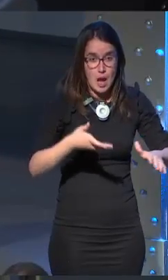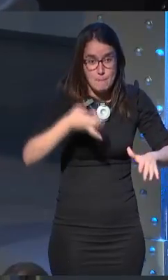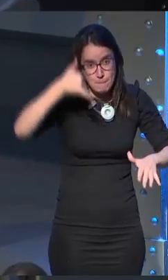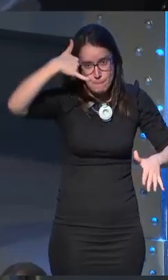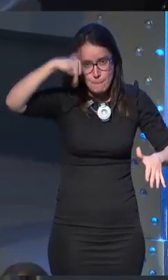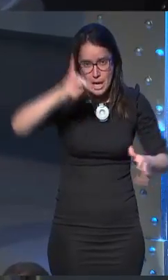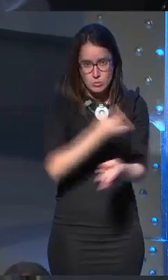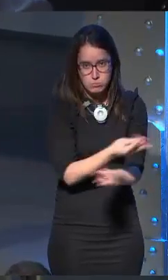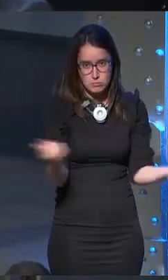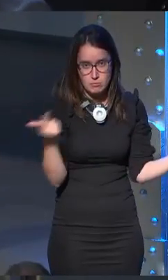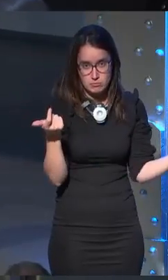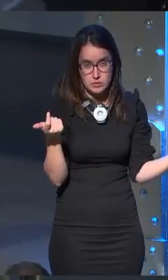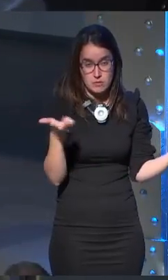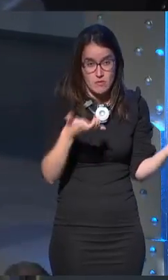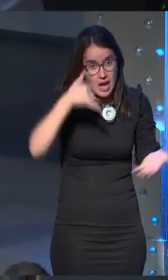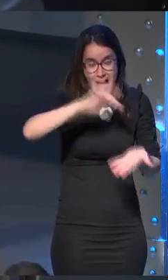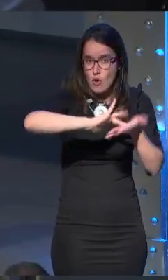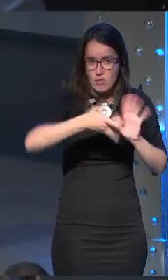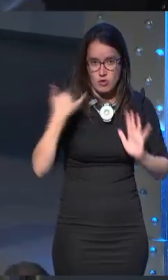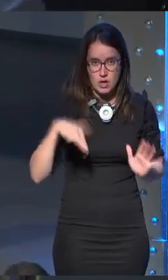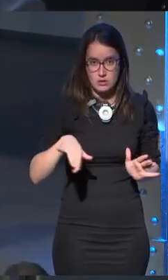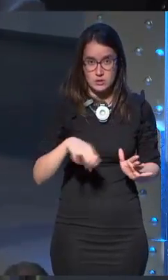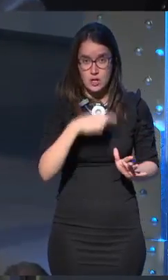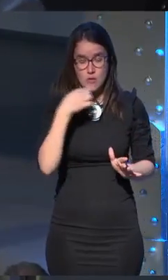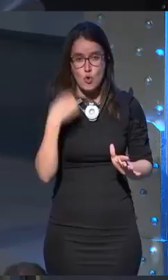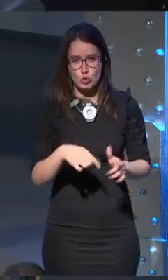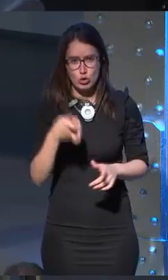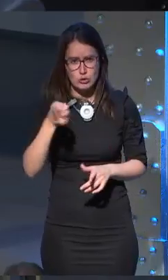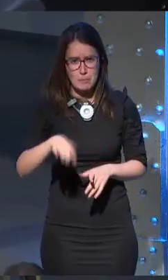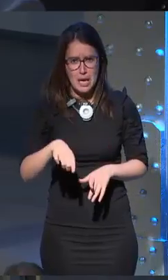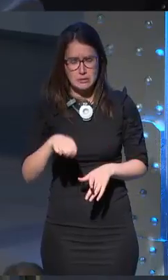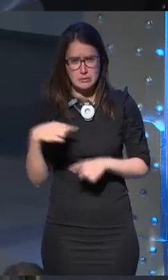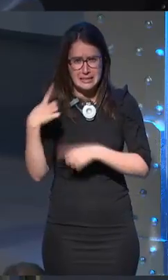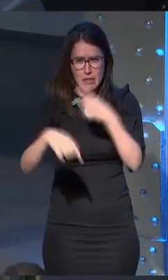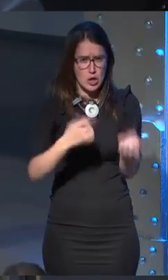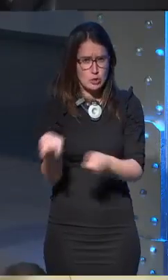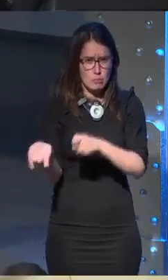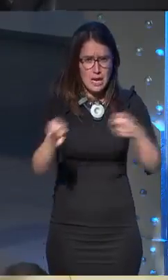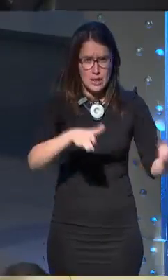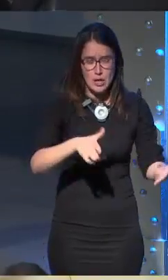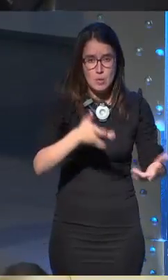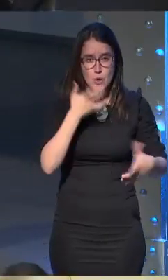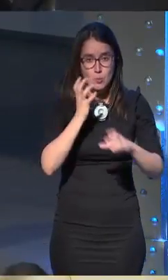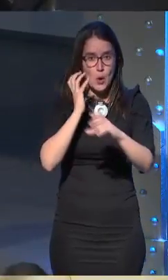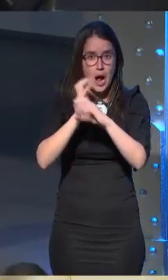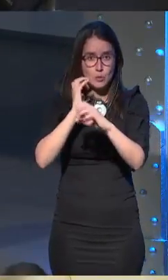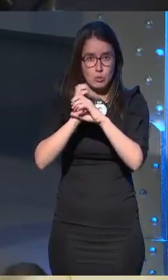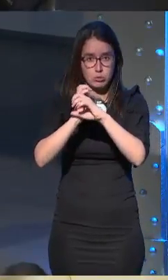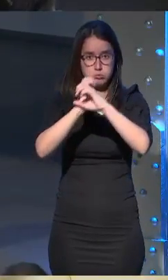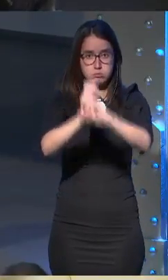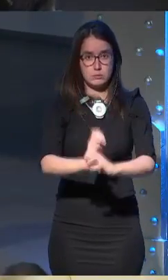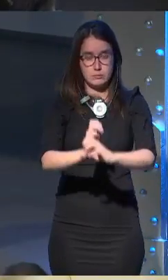You know, Russians have similar traditions. We stop the bus in the same spot that Yuri Gagarin stopped the bus